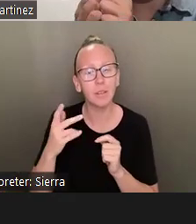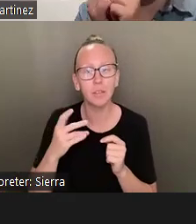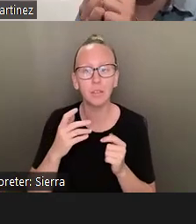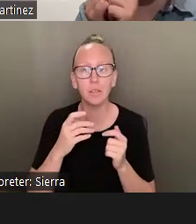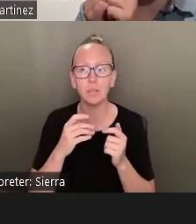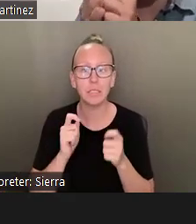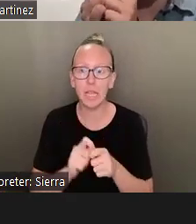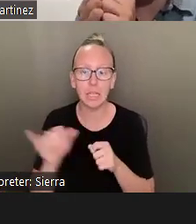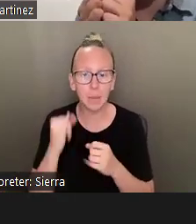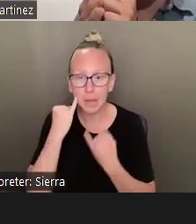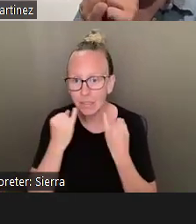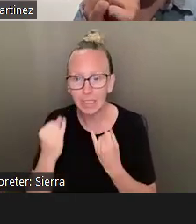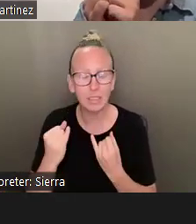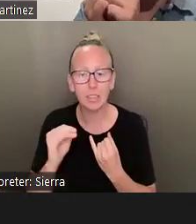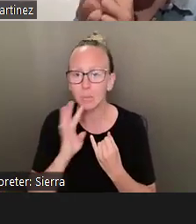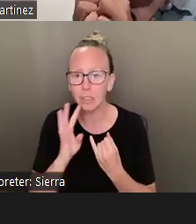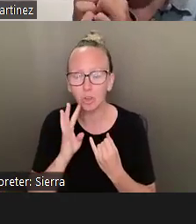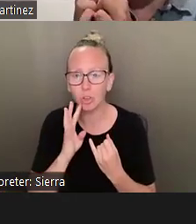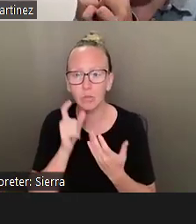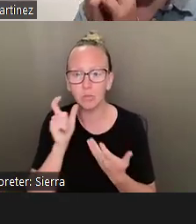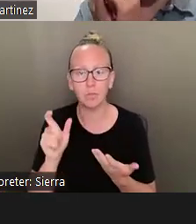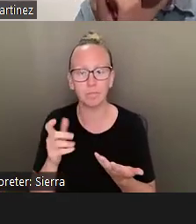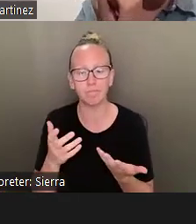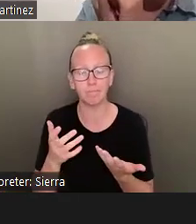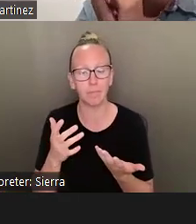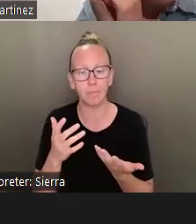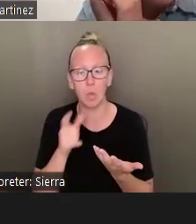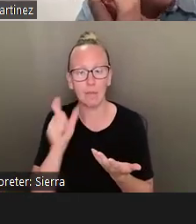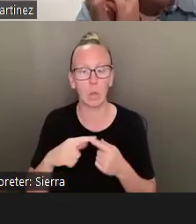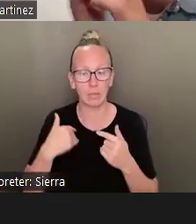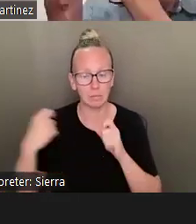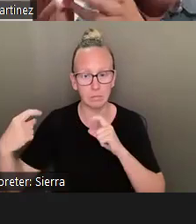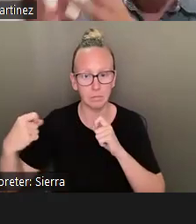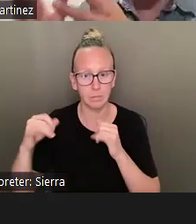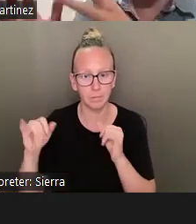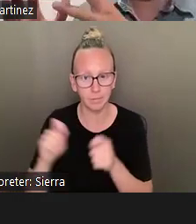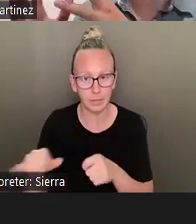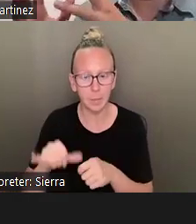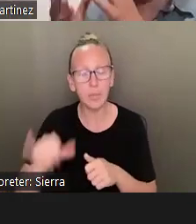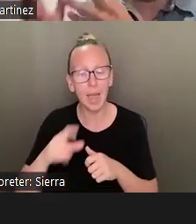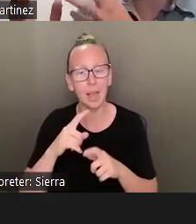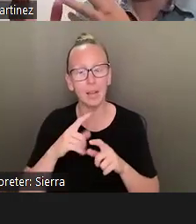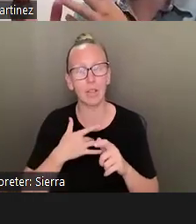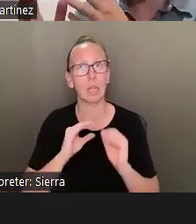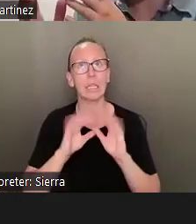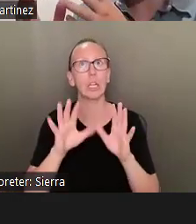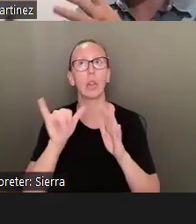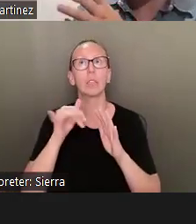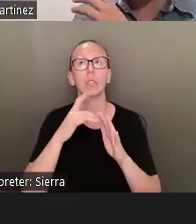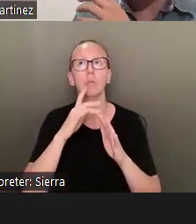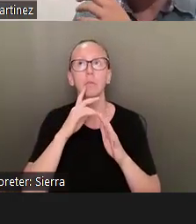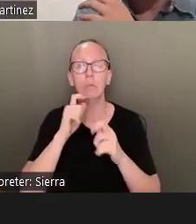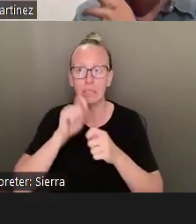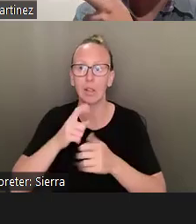speech became clear to me, and like is the foundation of what I want to do moving